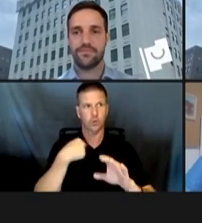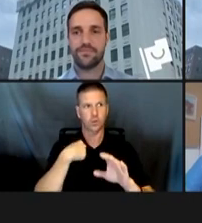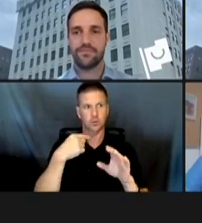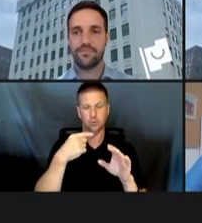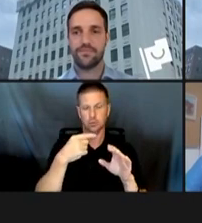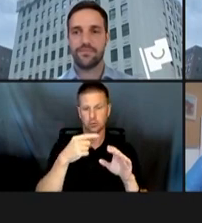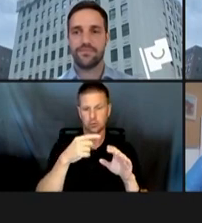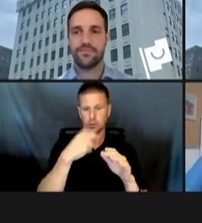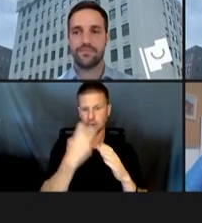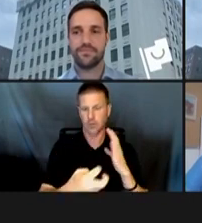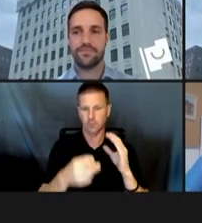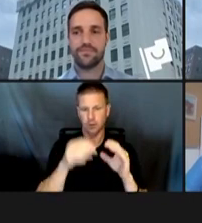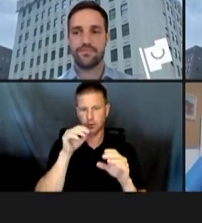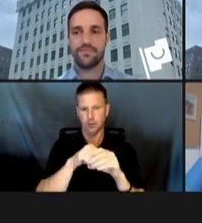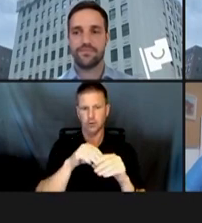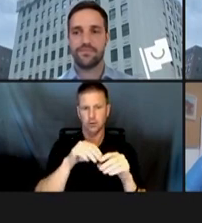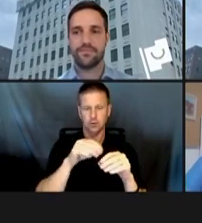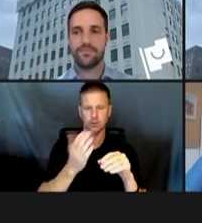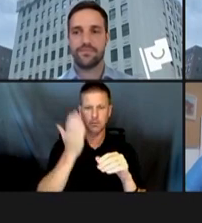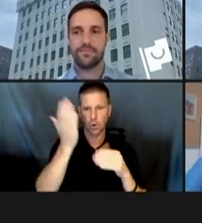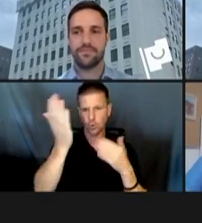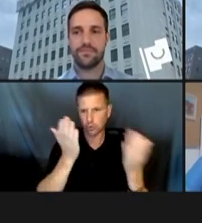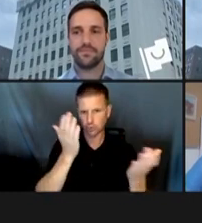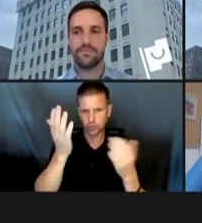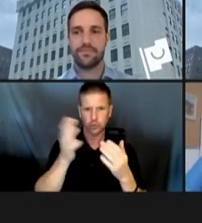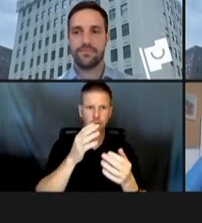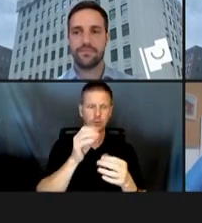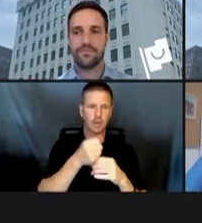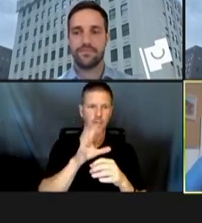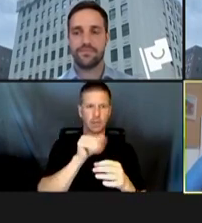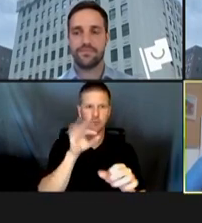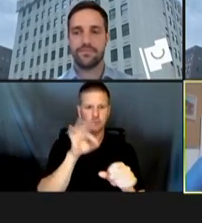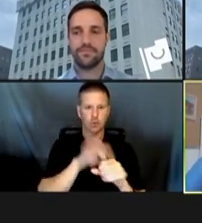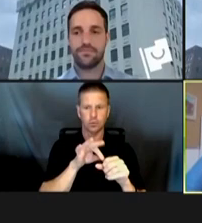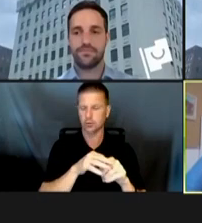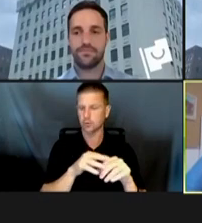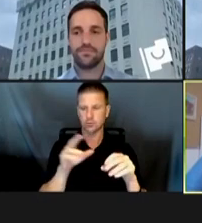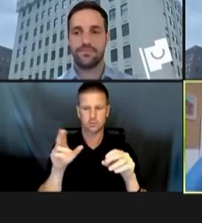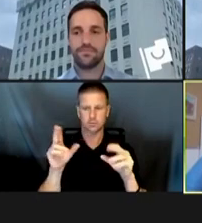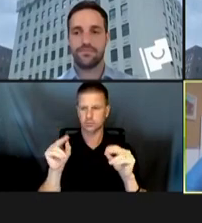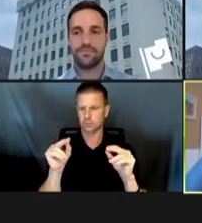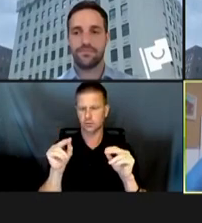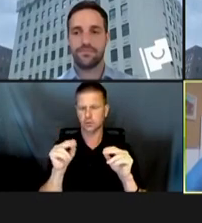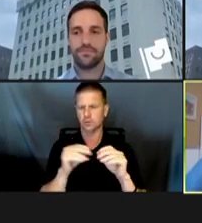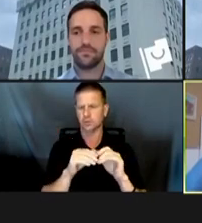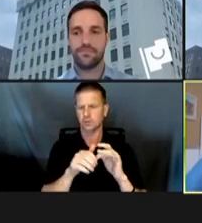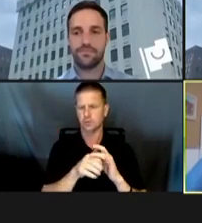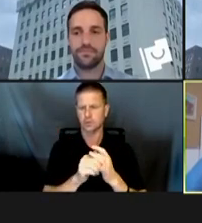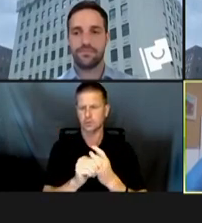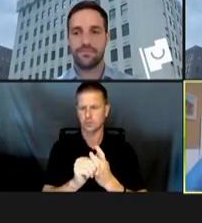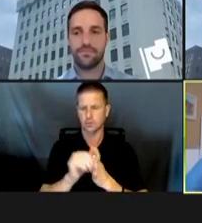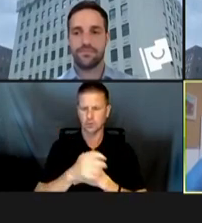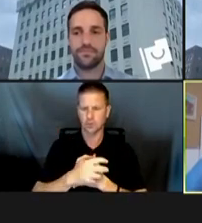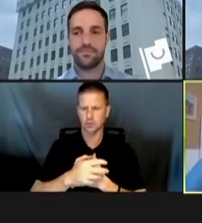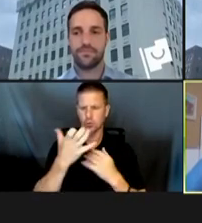know, dive into motion making and voting? Nope, but just wanted to say thank you to everybody for your support. I